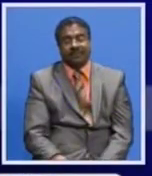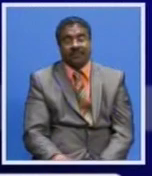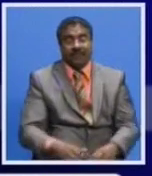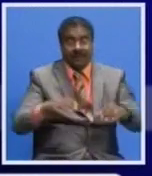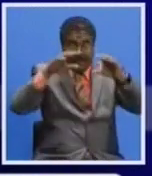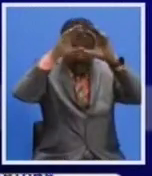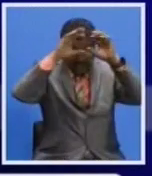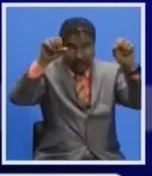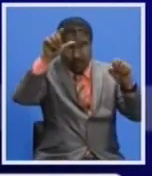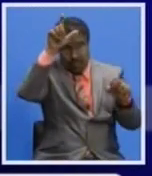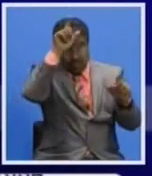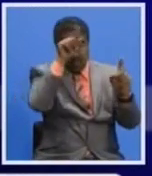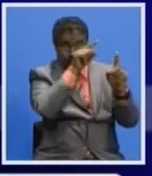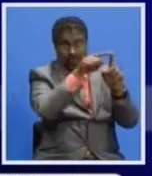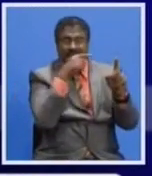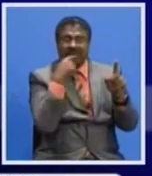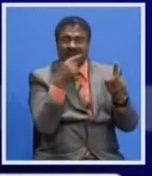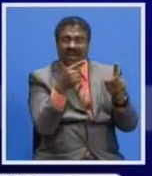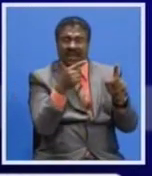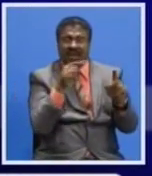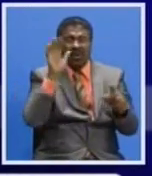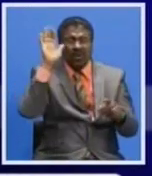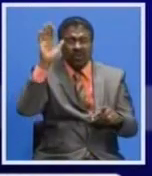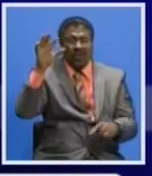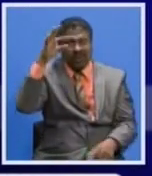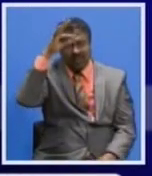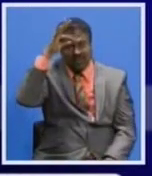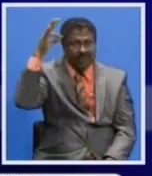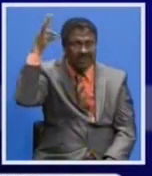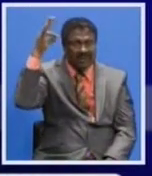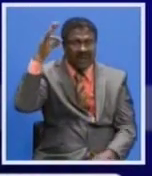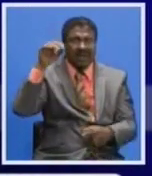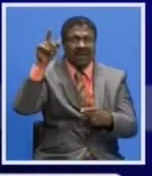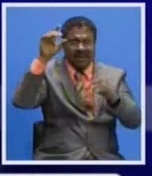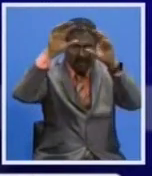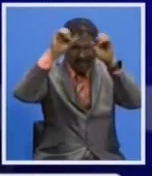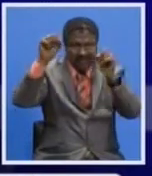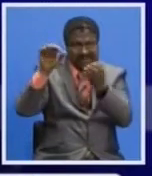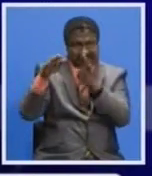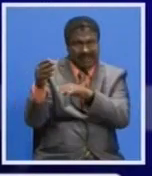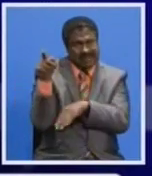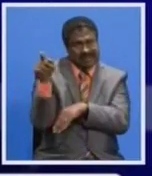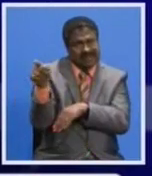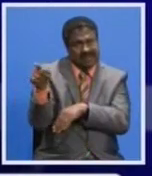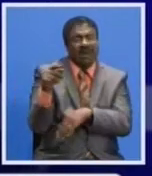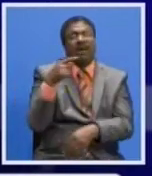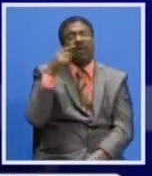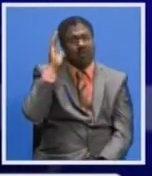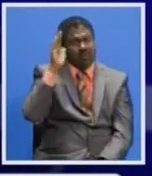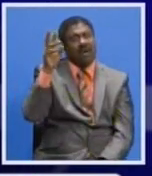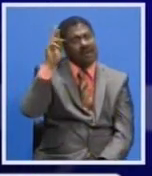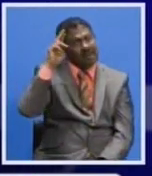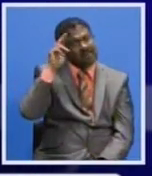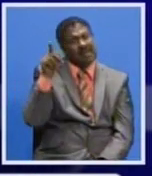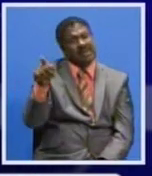President Edgar Lungu says the late former president of Tunisia, Beji Said Essebsi, will be remembered for his contribution to